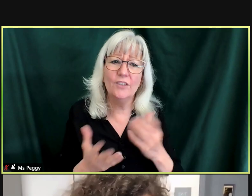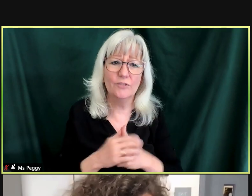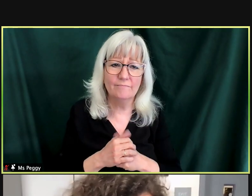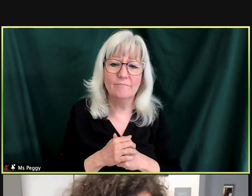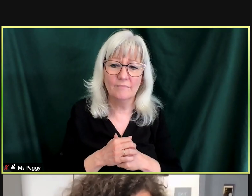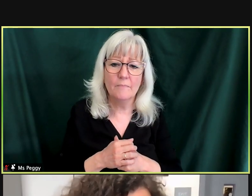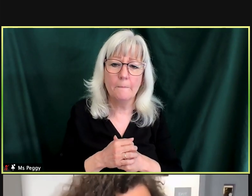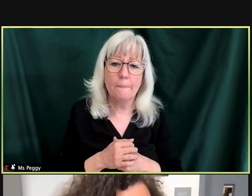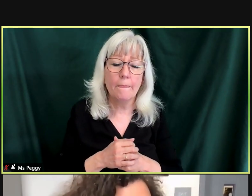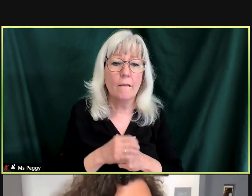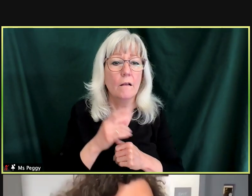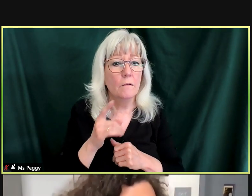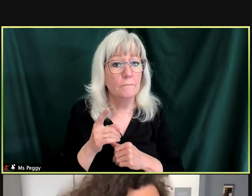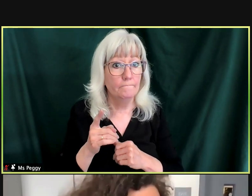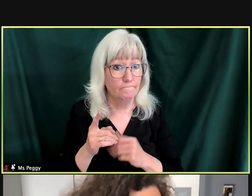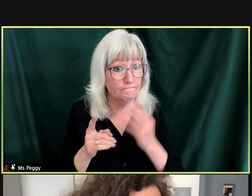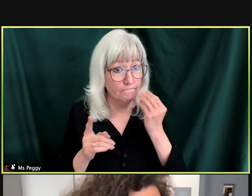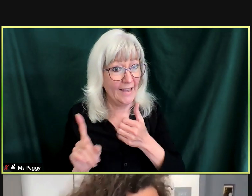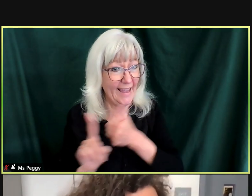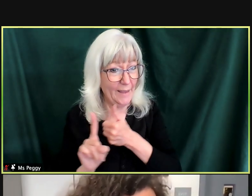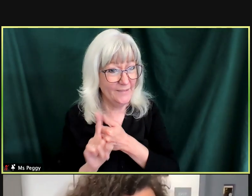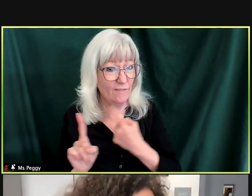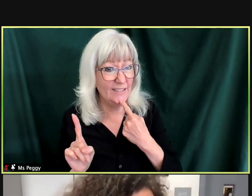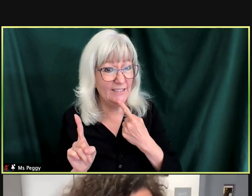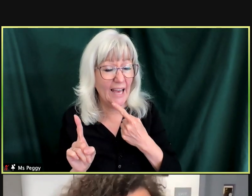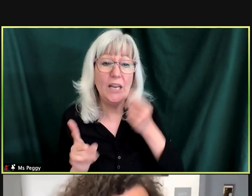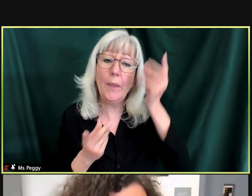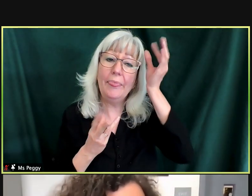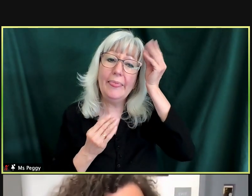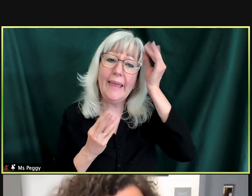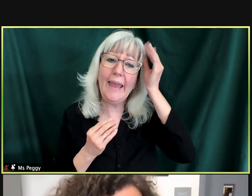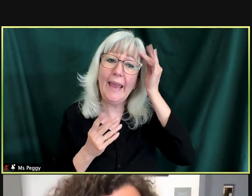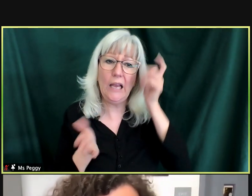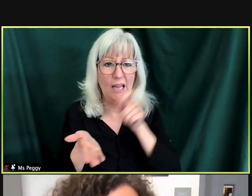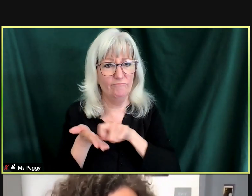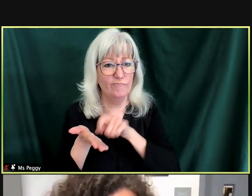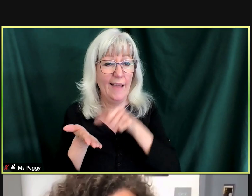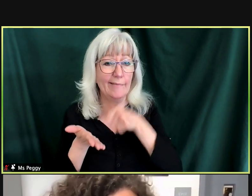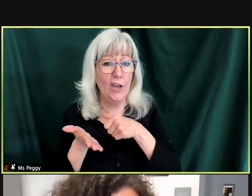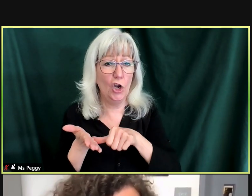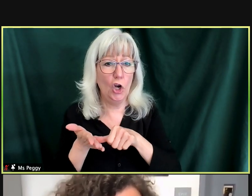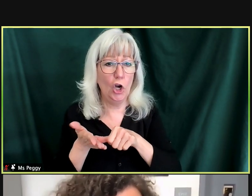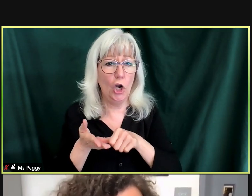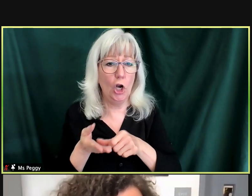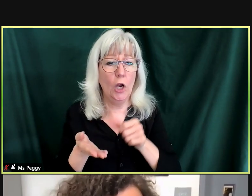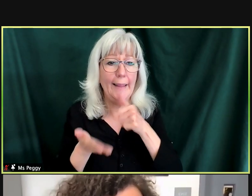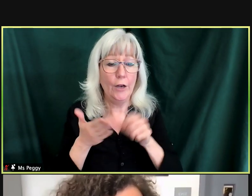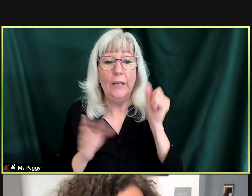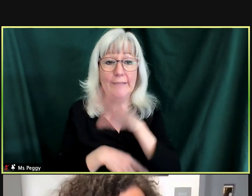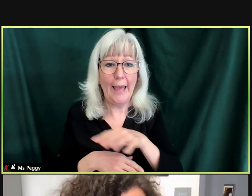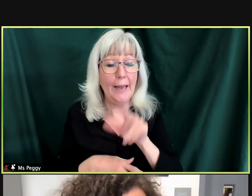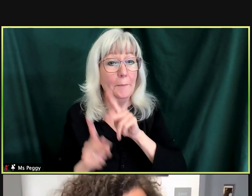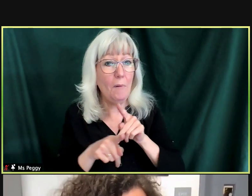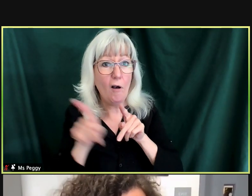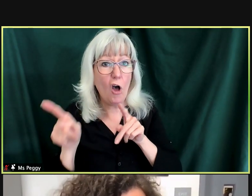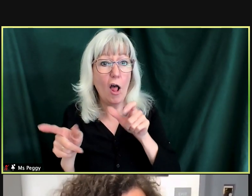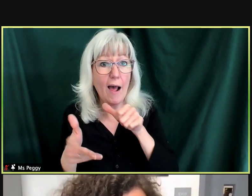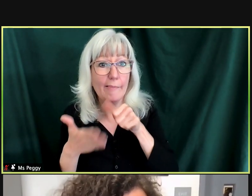like straight from the horse's mouth, he wrote what he was thinking into letters that people saved, so we have a lot of